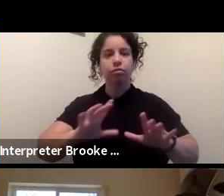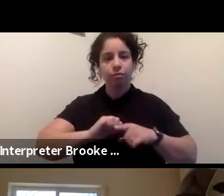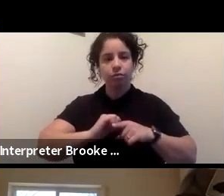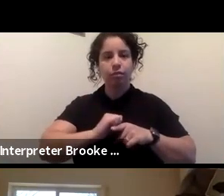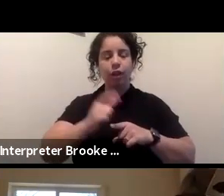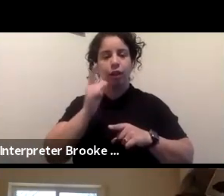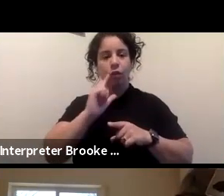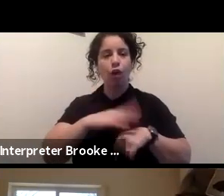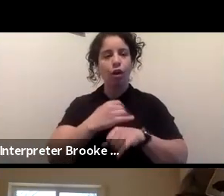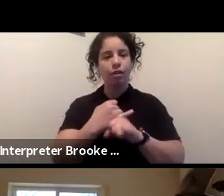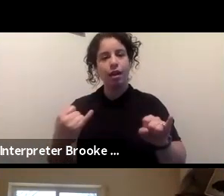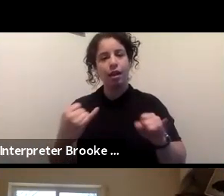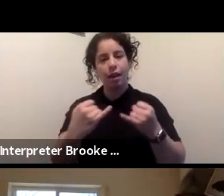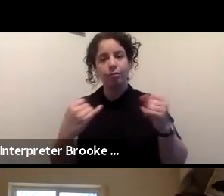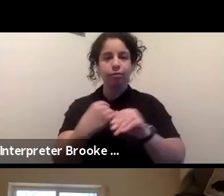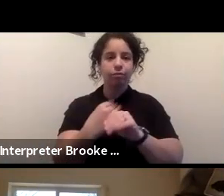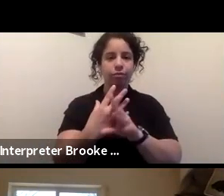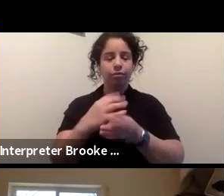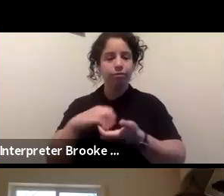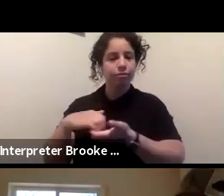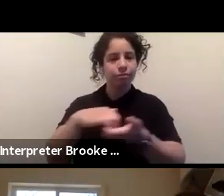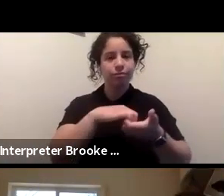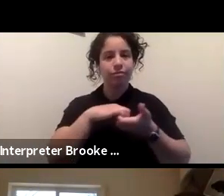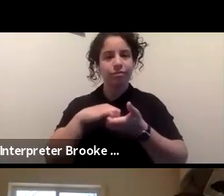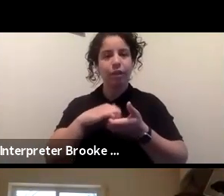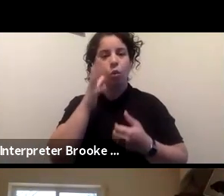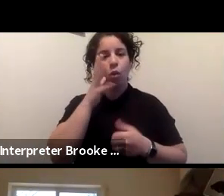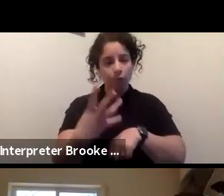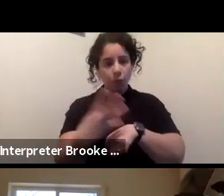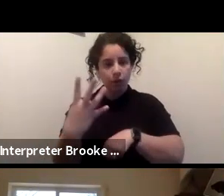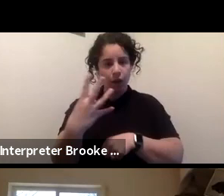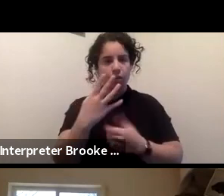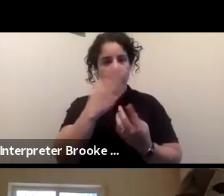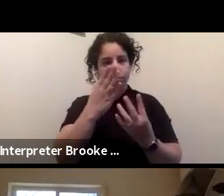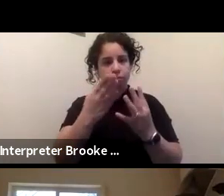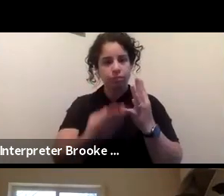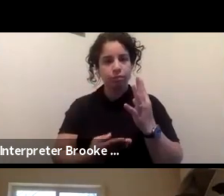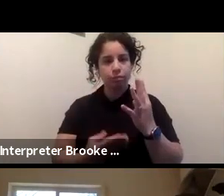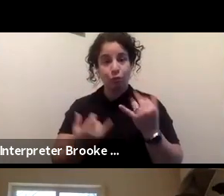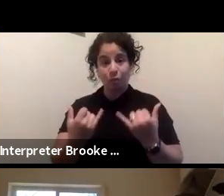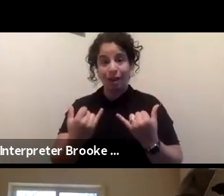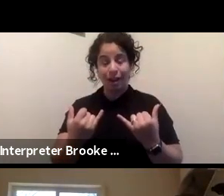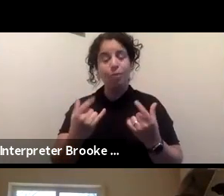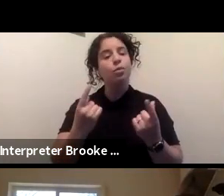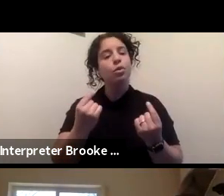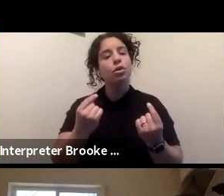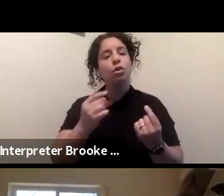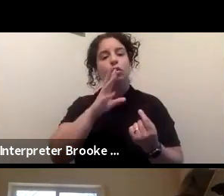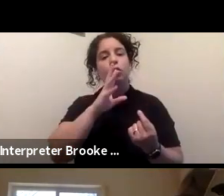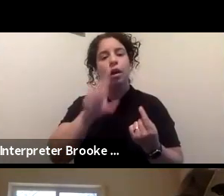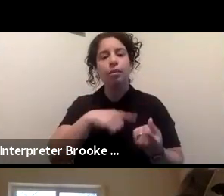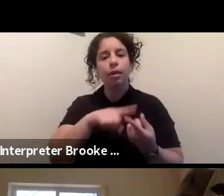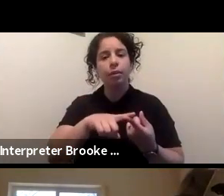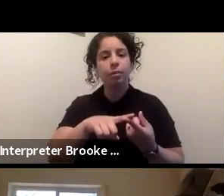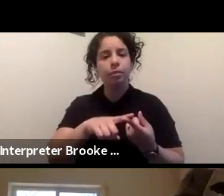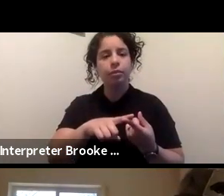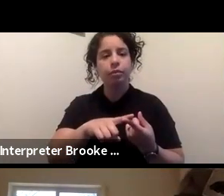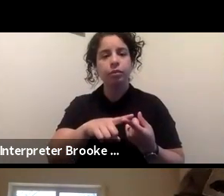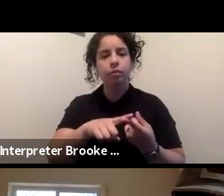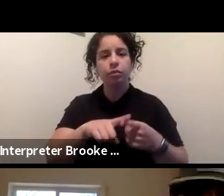Collaboration. In the four-part series we're in now, we're addressing approaches